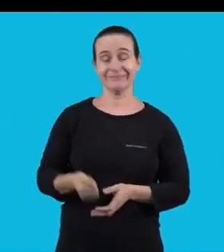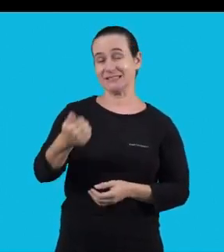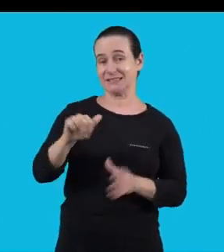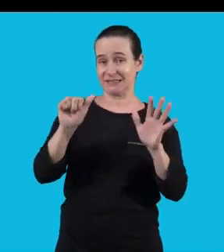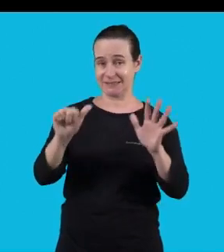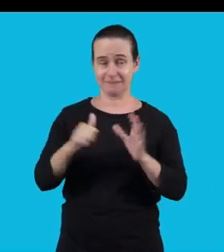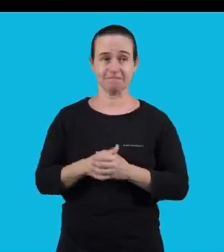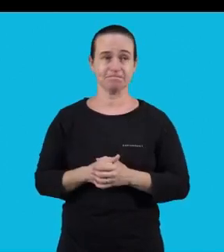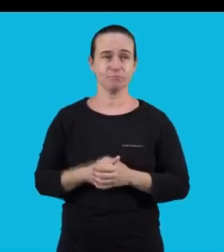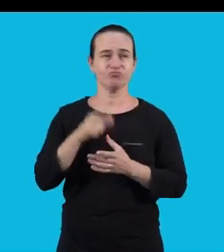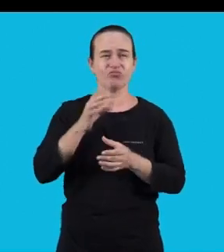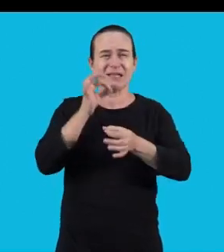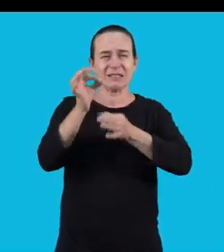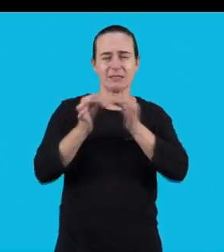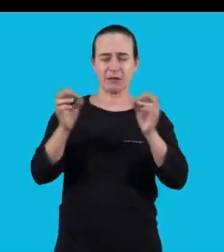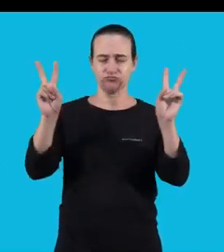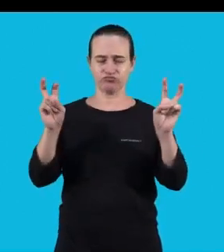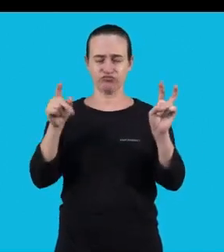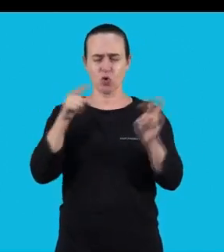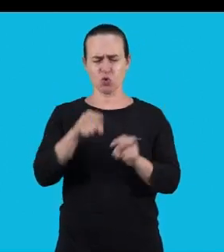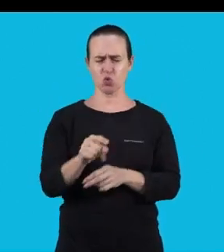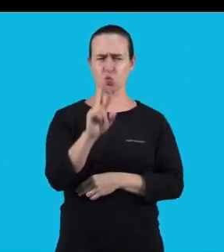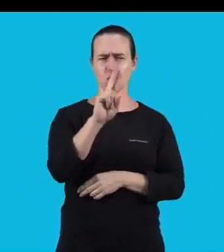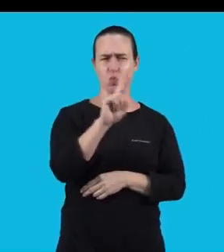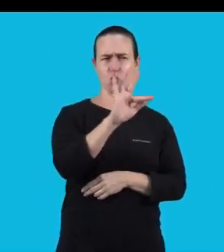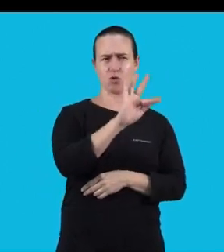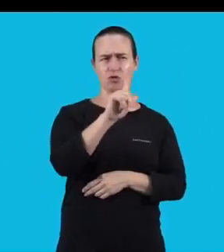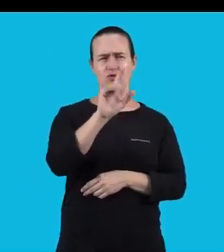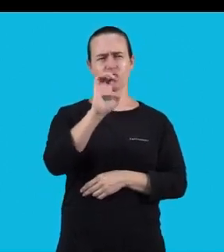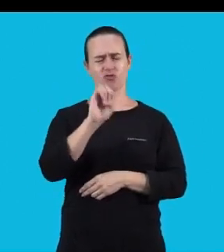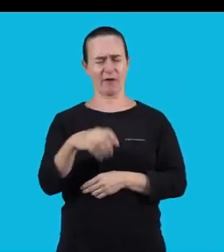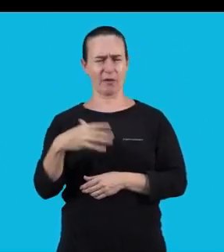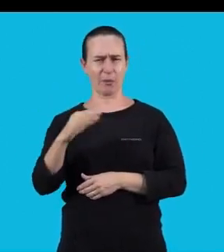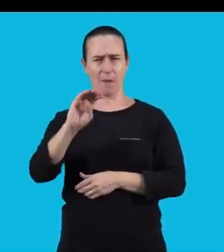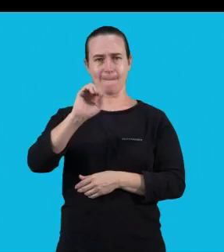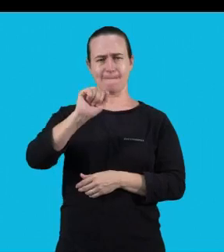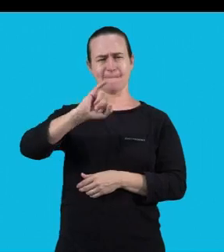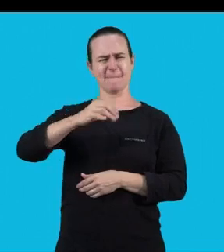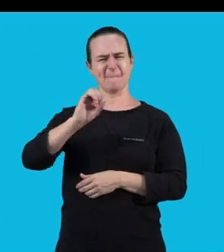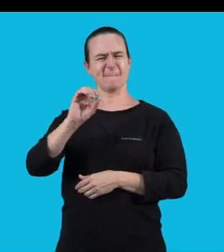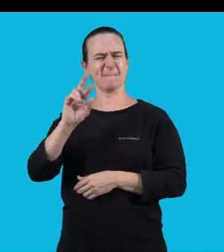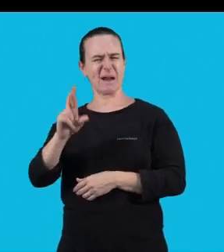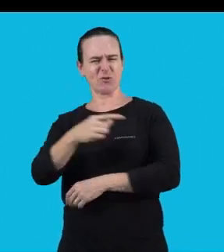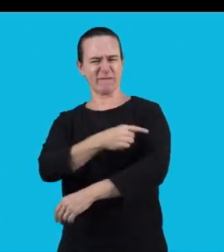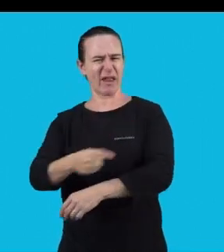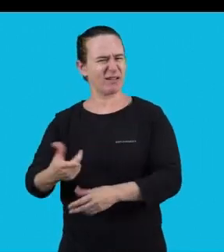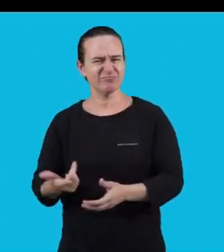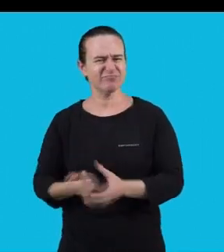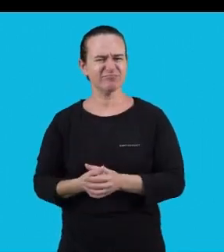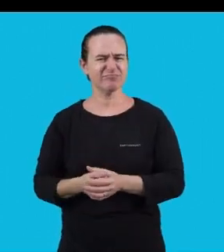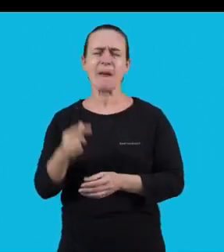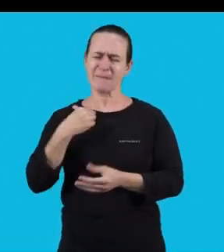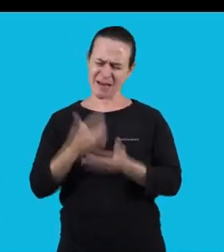Question 5.6. Explain the expression to ruffle major feathers. Now, of course, you can go and read it